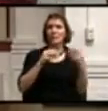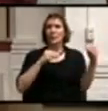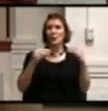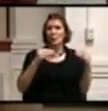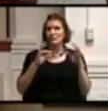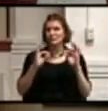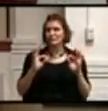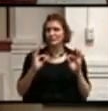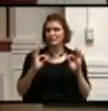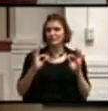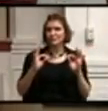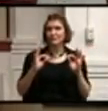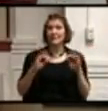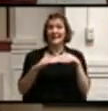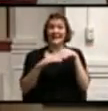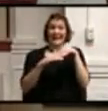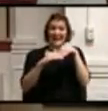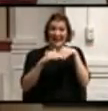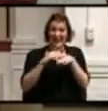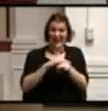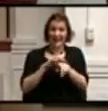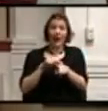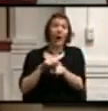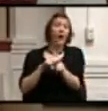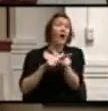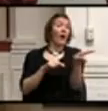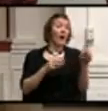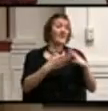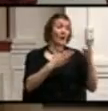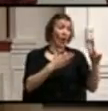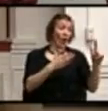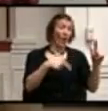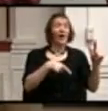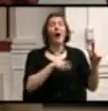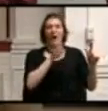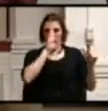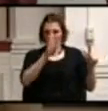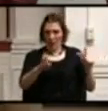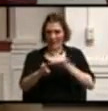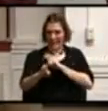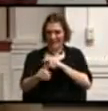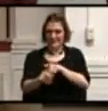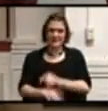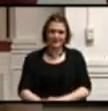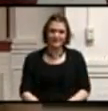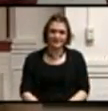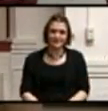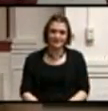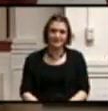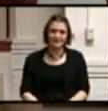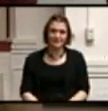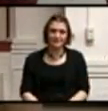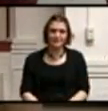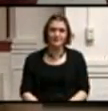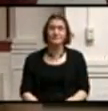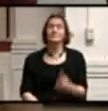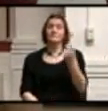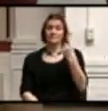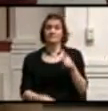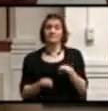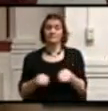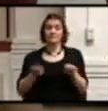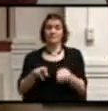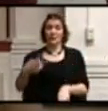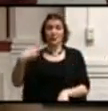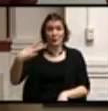as you come in. And then again, you go up, you go to the left of town hall and straight ahead to police. So we've got, as you can see, this